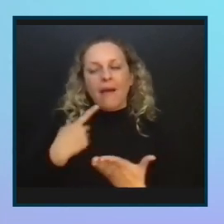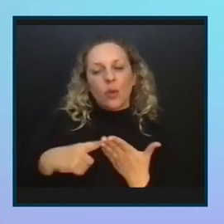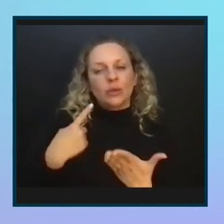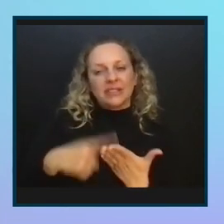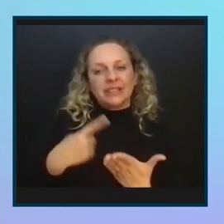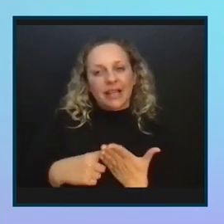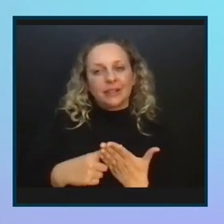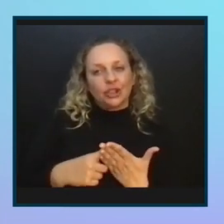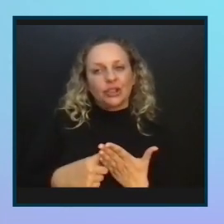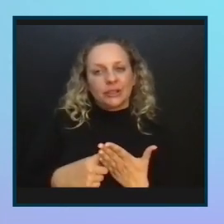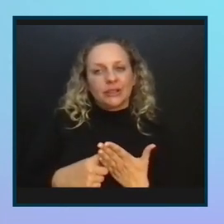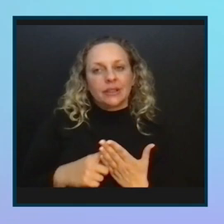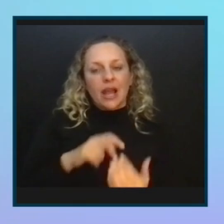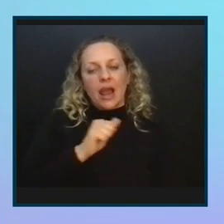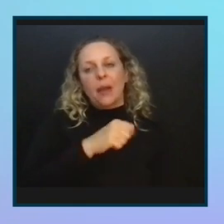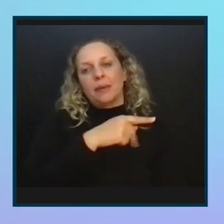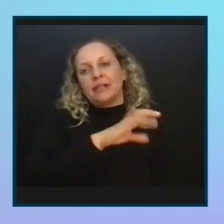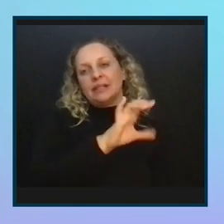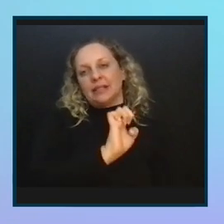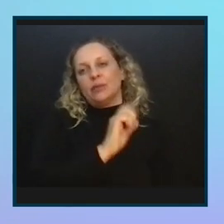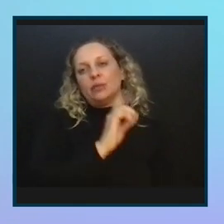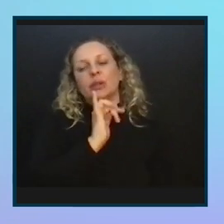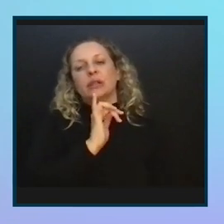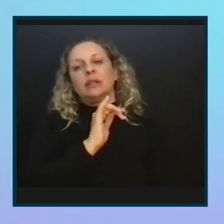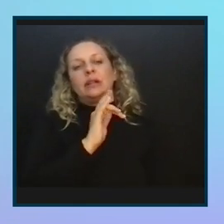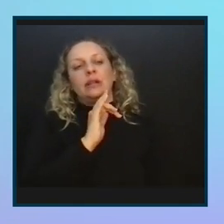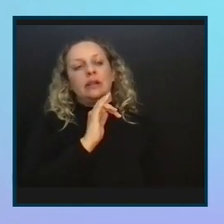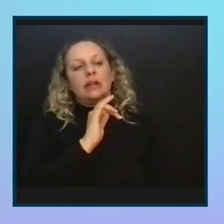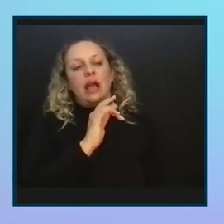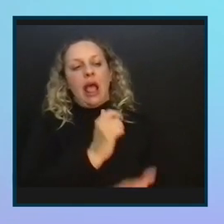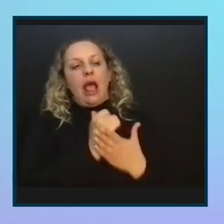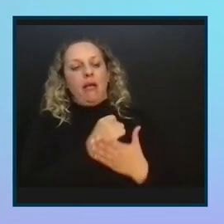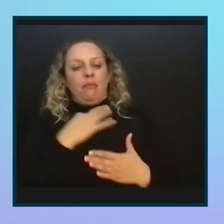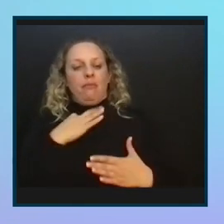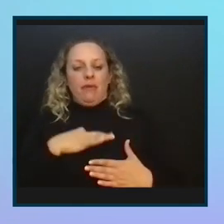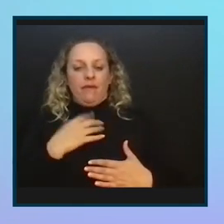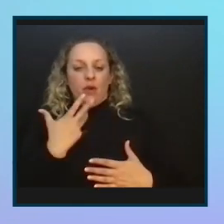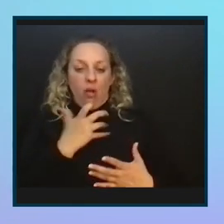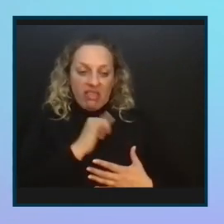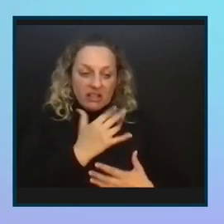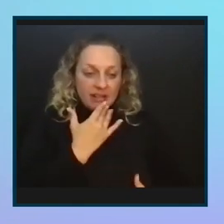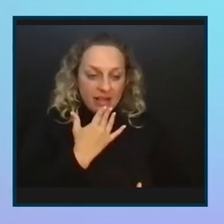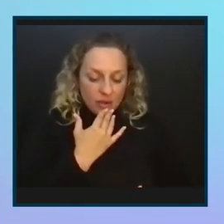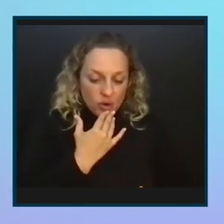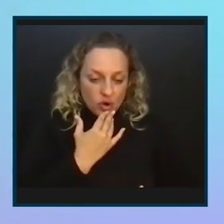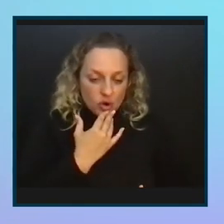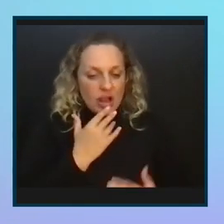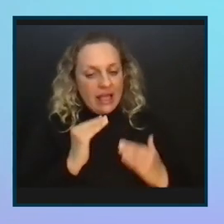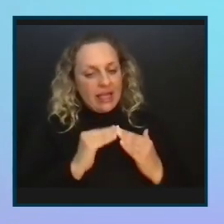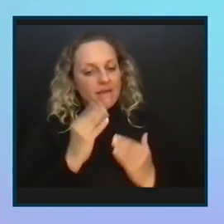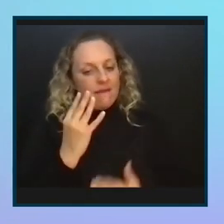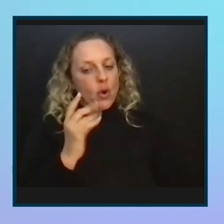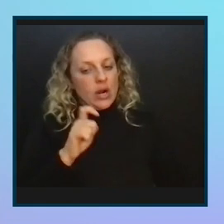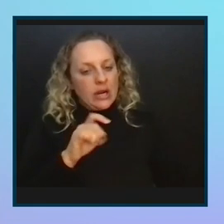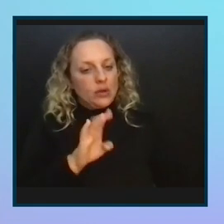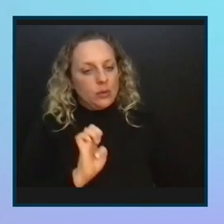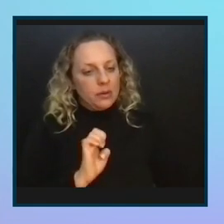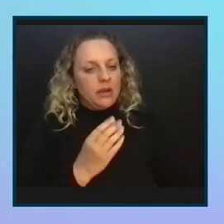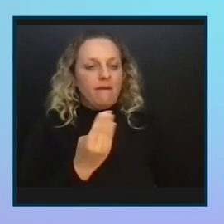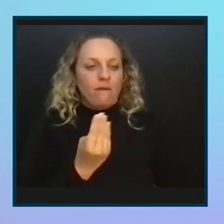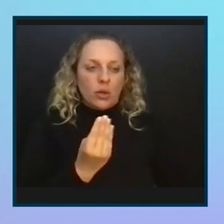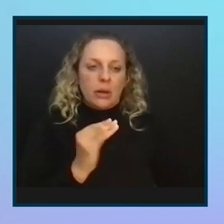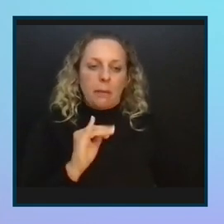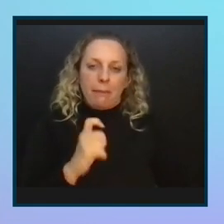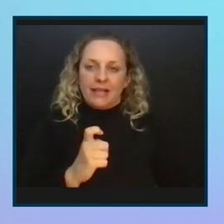discussions, and the APCA has been really helpful in saying, if you want it to be this color, for level 4, it needs to be 14